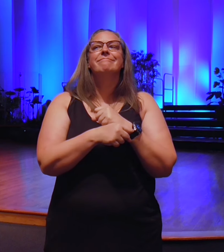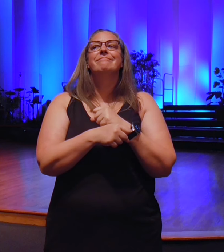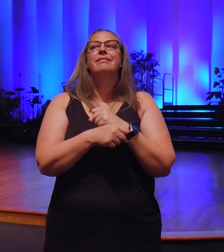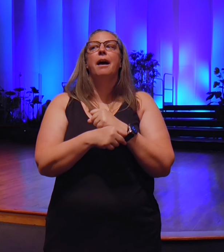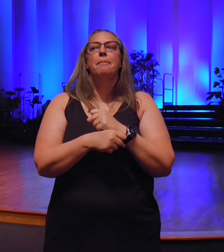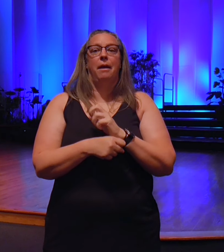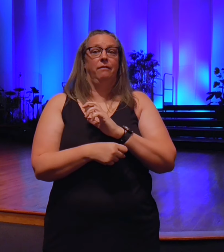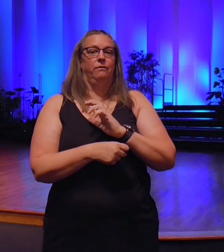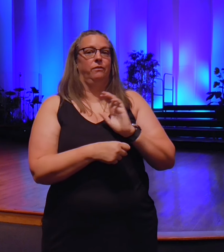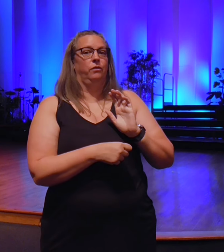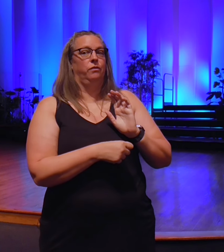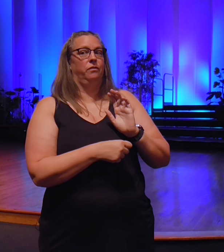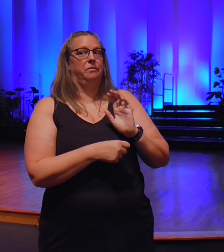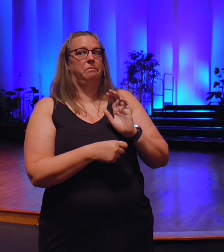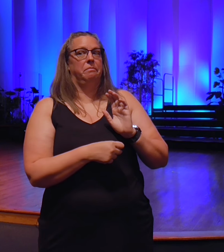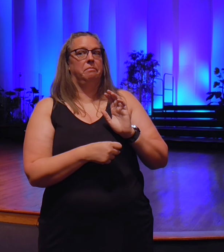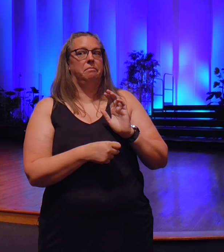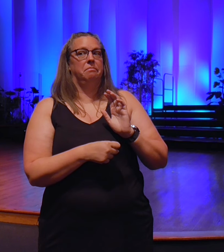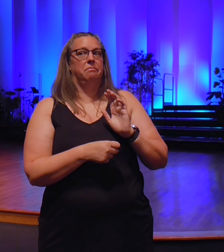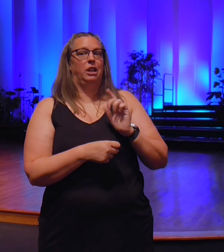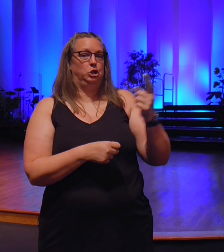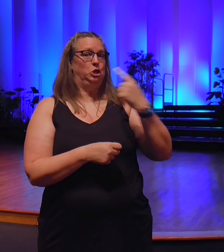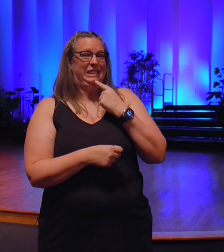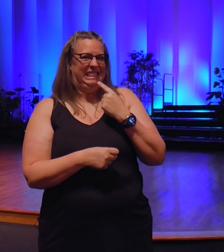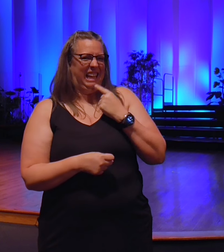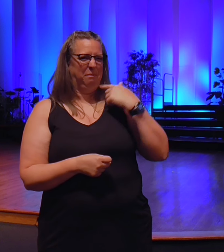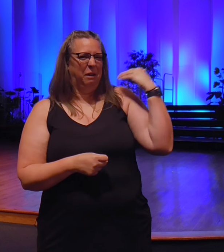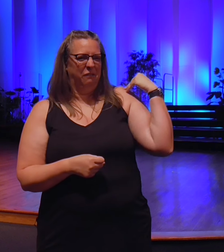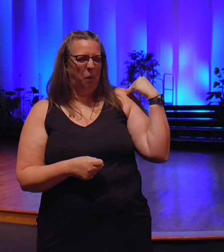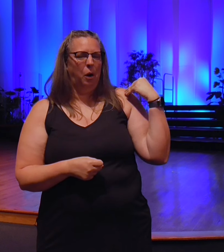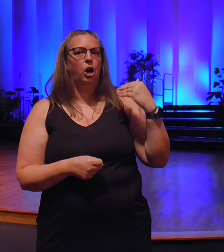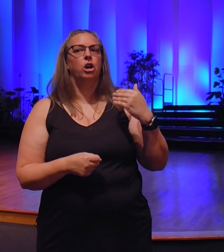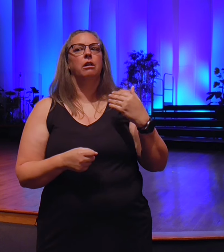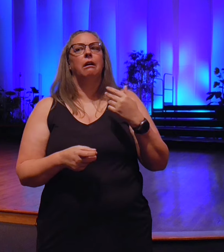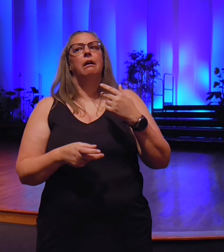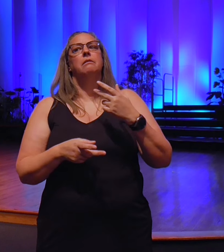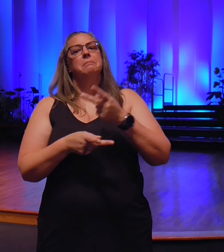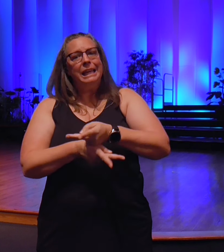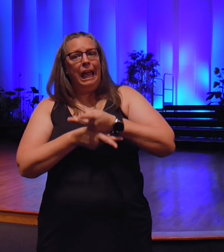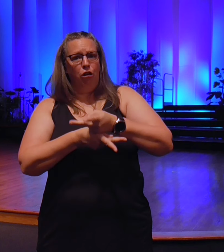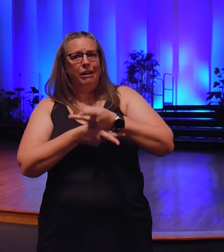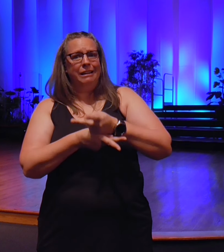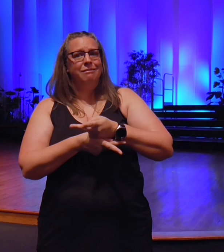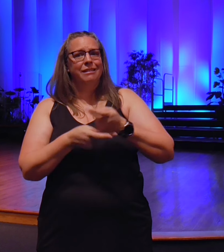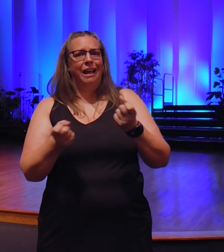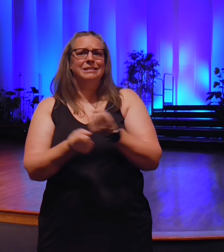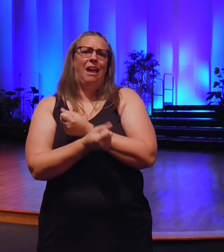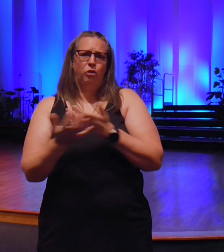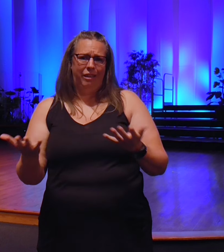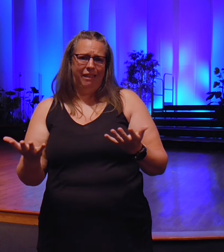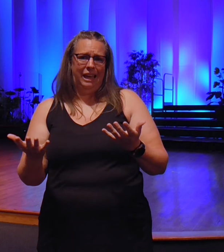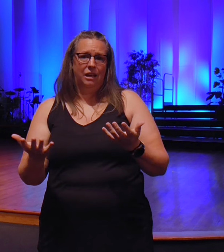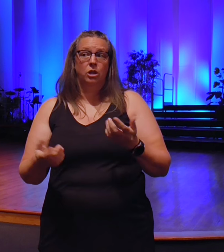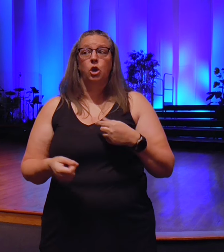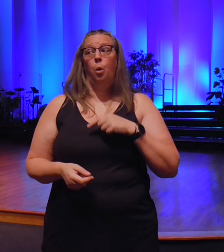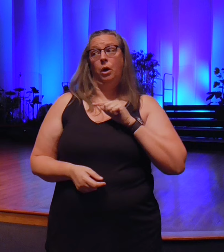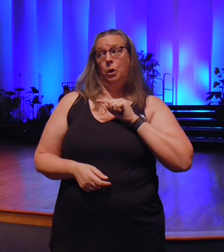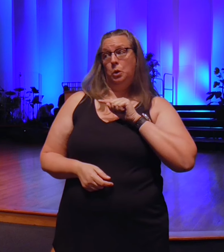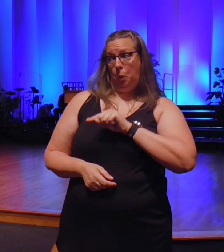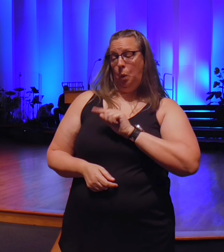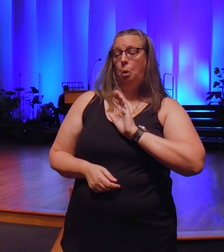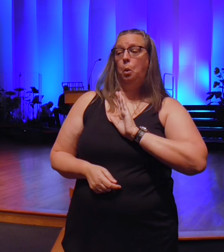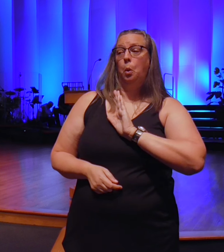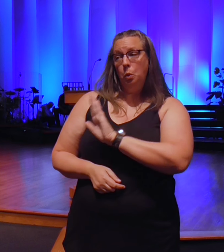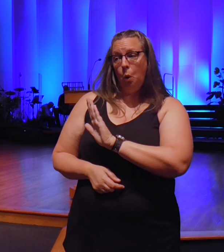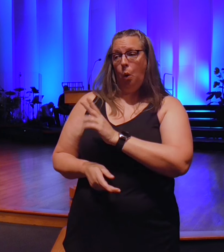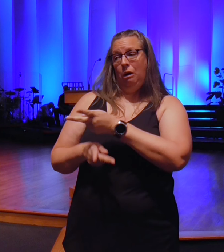her announcement, caring is everything. And when we have someone of your capacity, your caring,